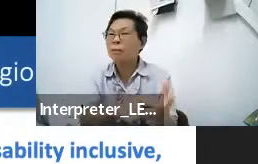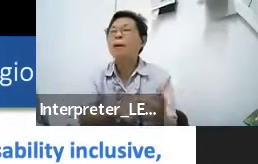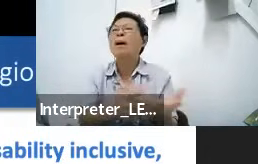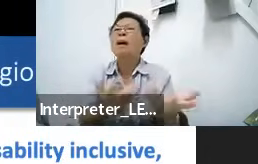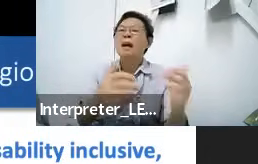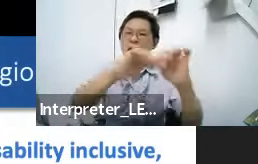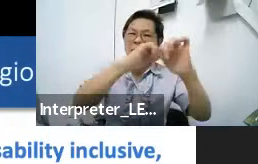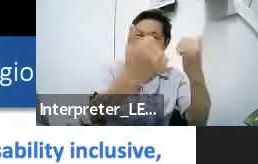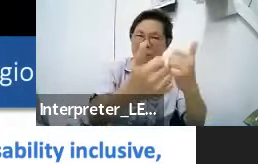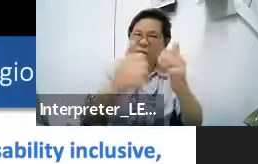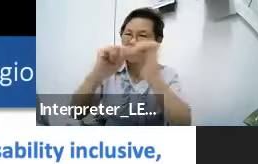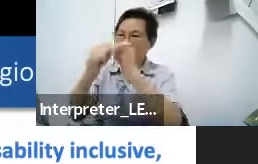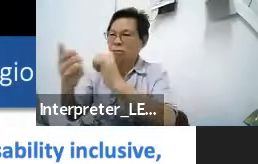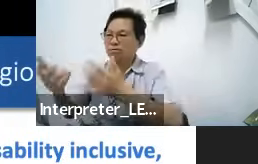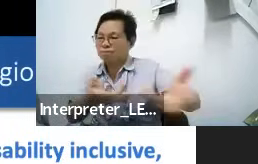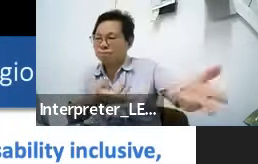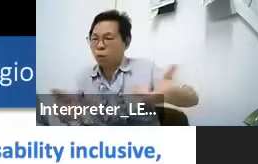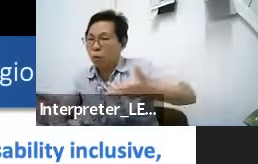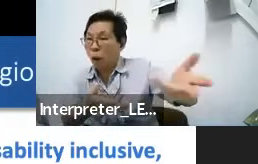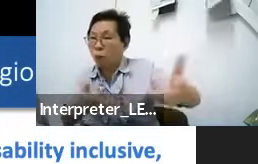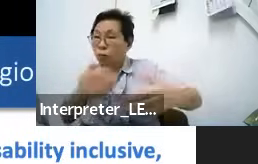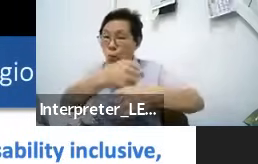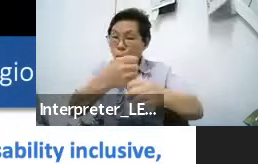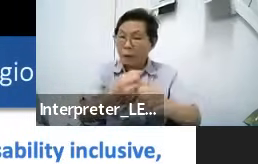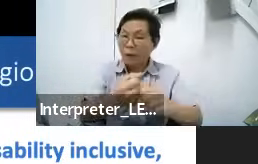interagency coordination to make